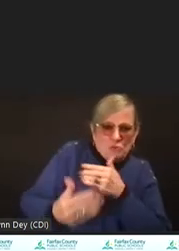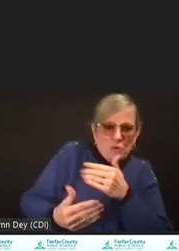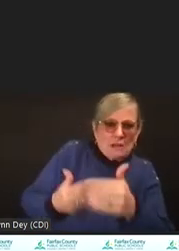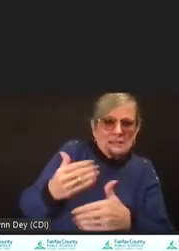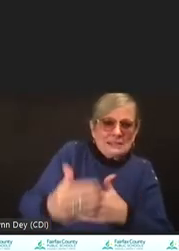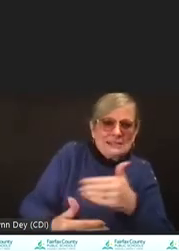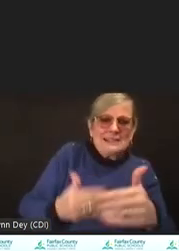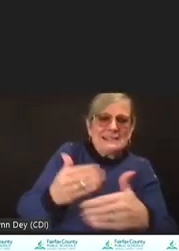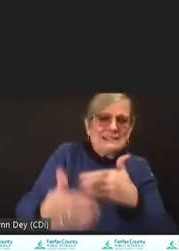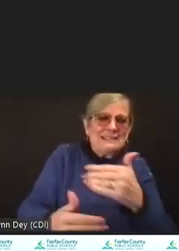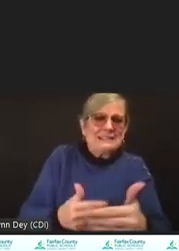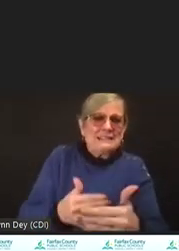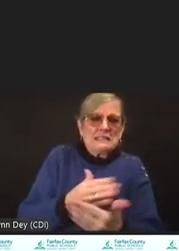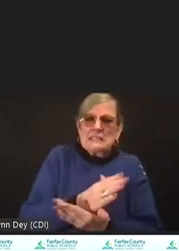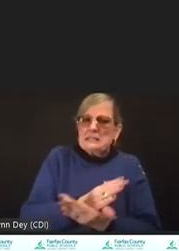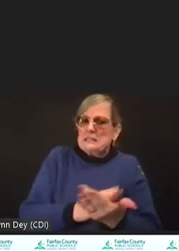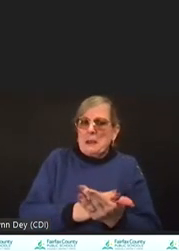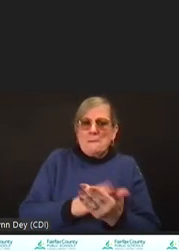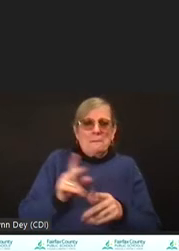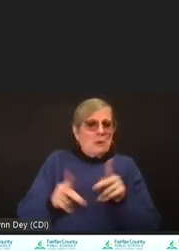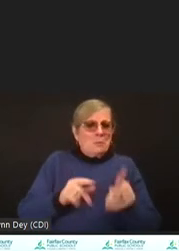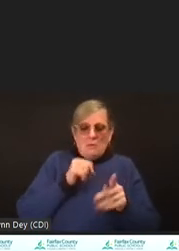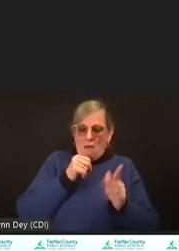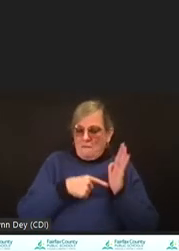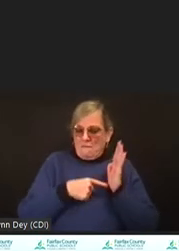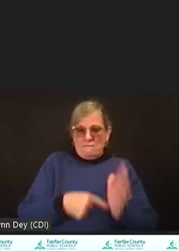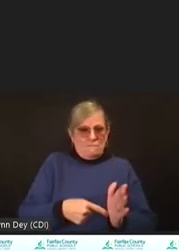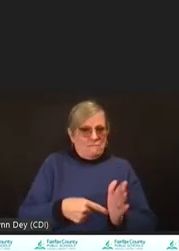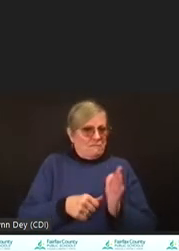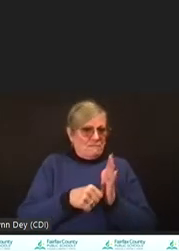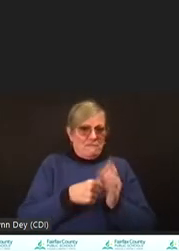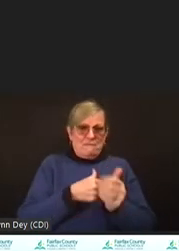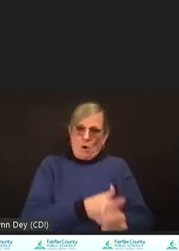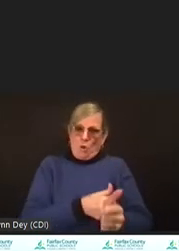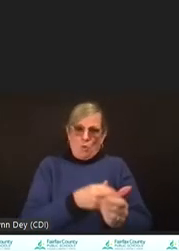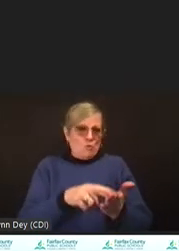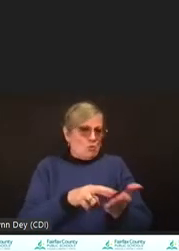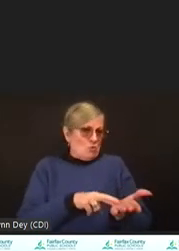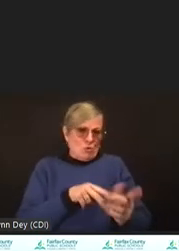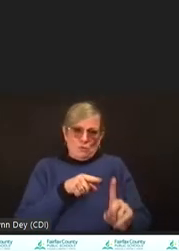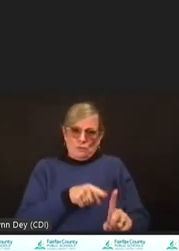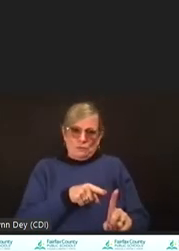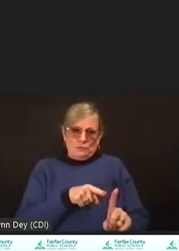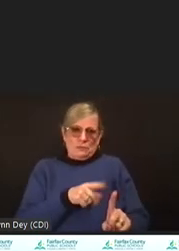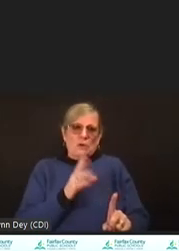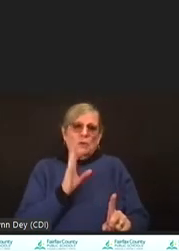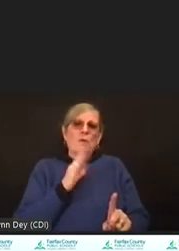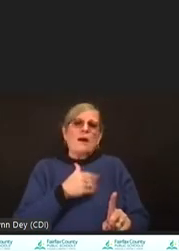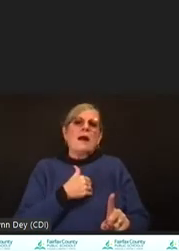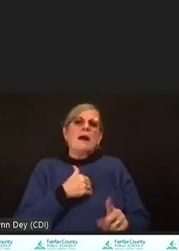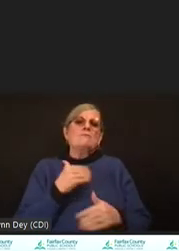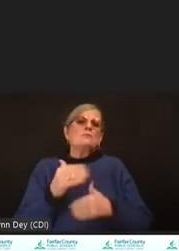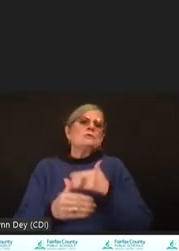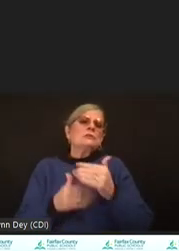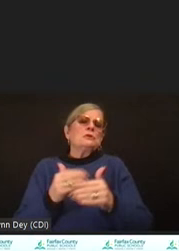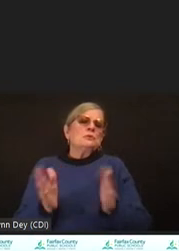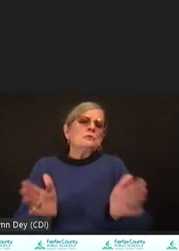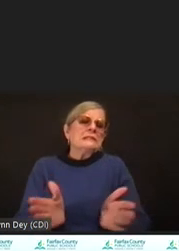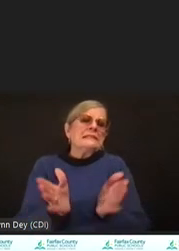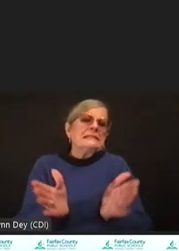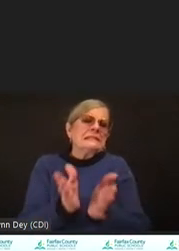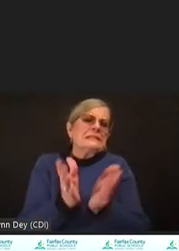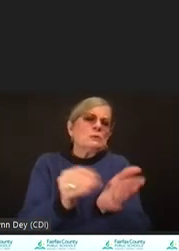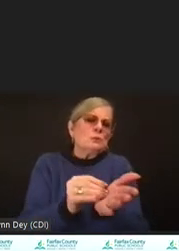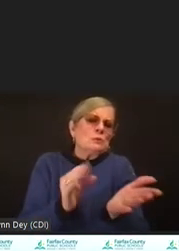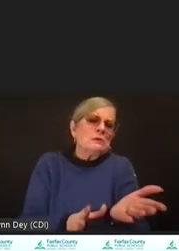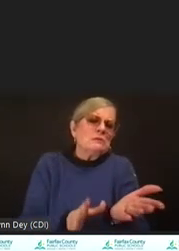as we move to the next slide, we've developed a process to help support students and to foster compliance and work with redirecting